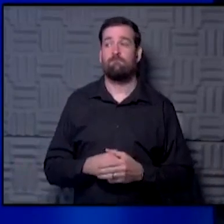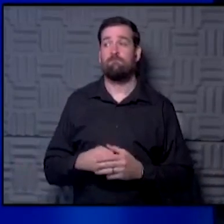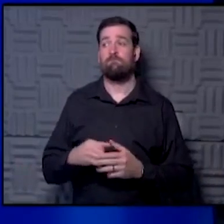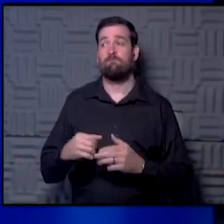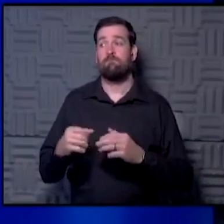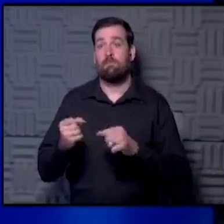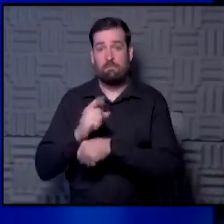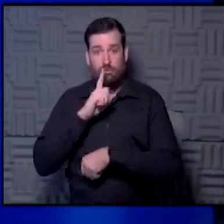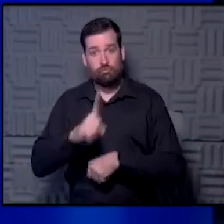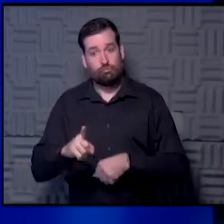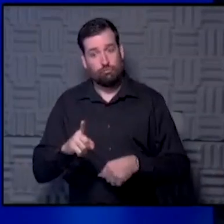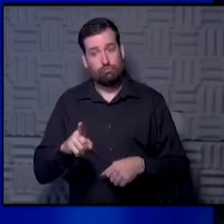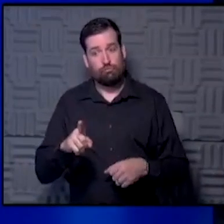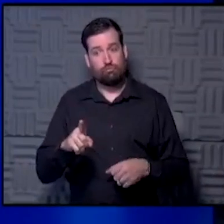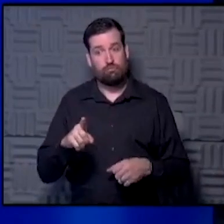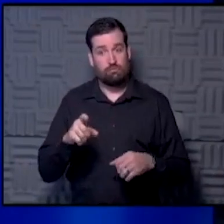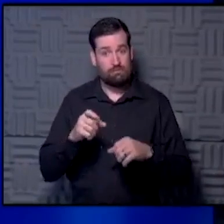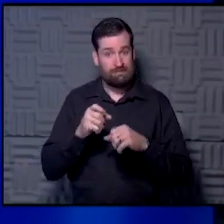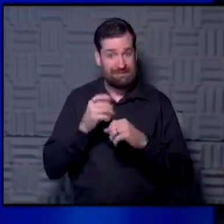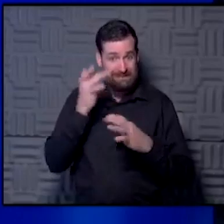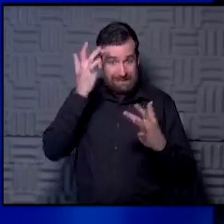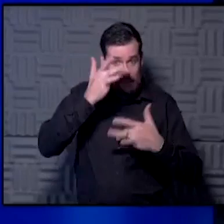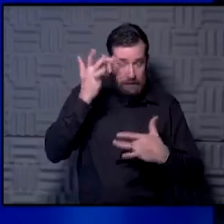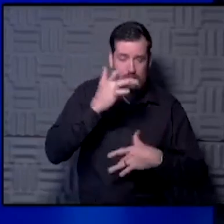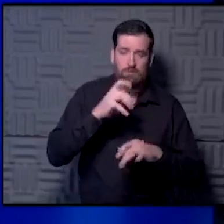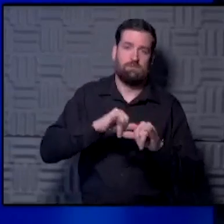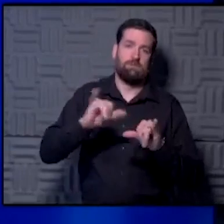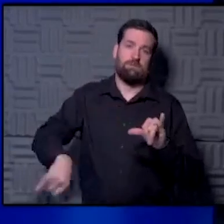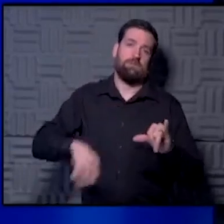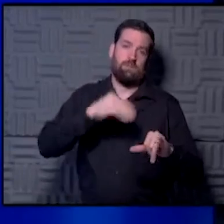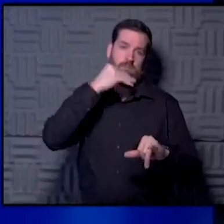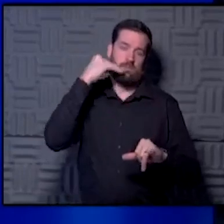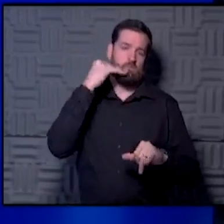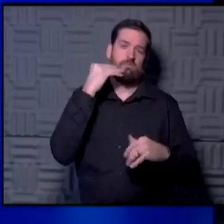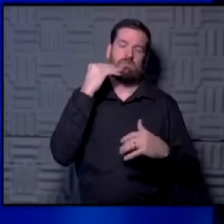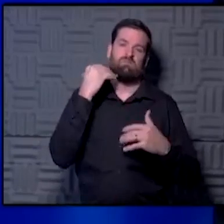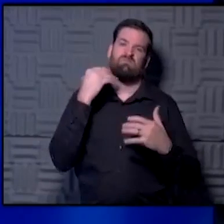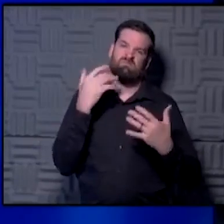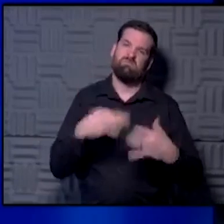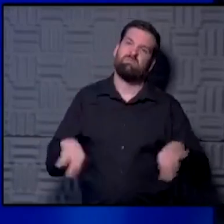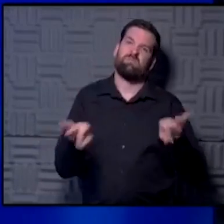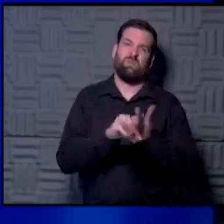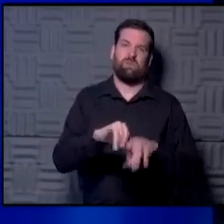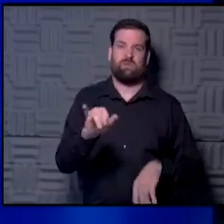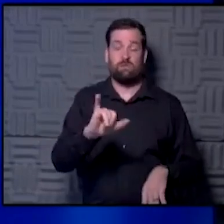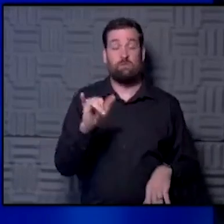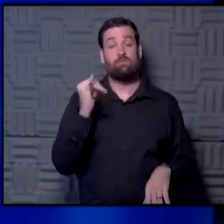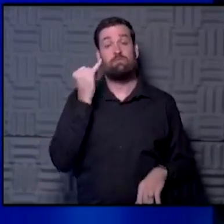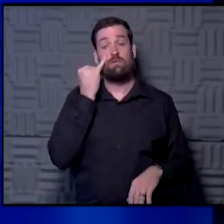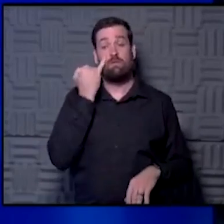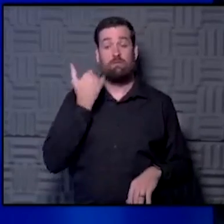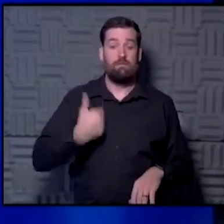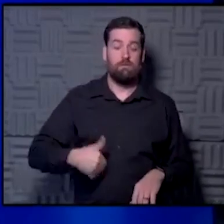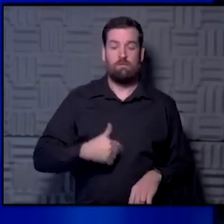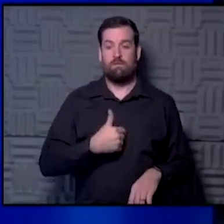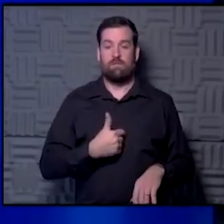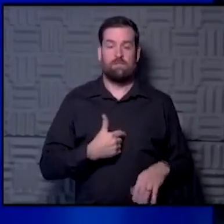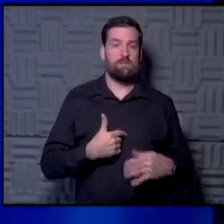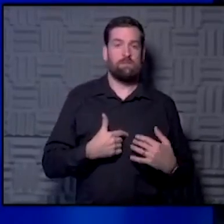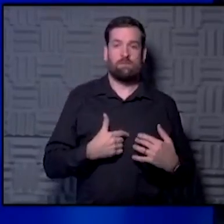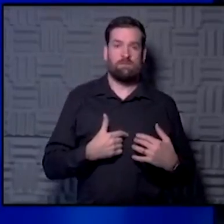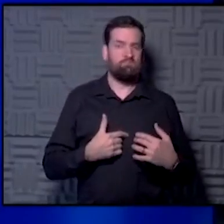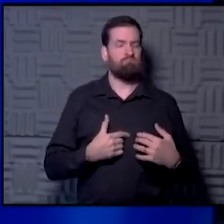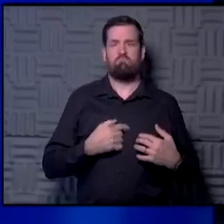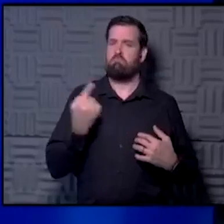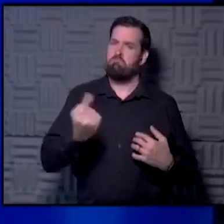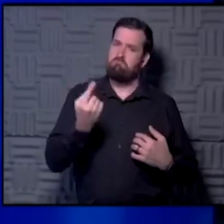that if we're sick, we stay home, that's going to be a big game changer as well. And for those of us that are wired that we always